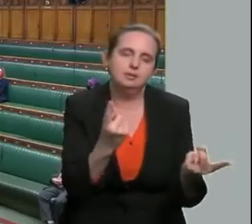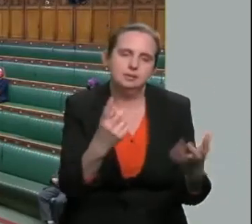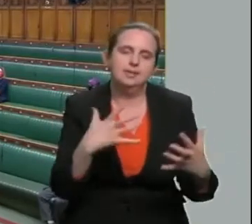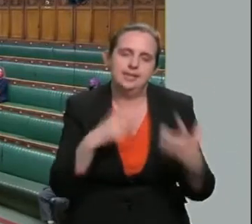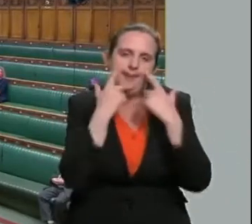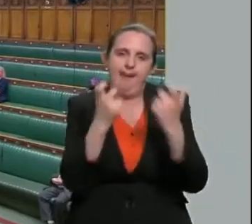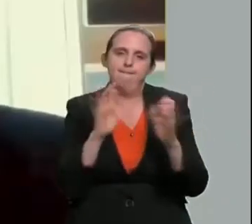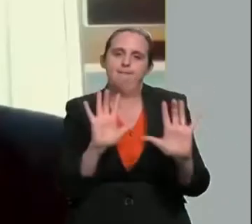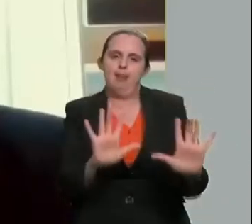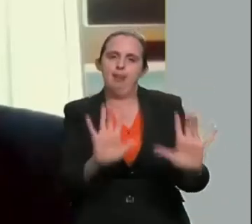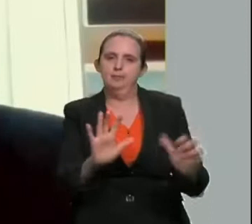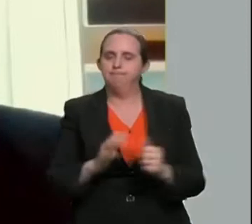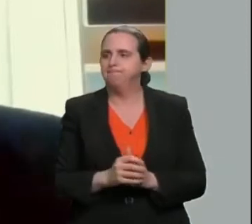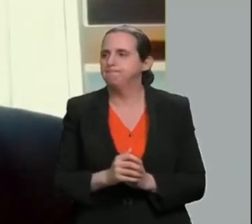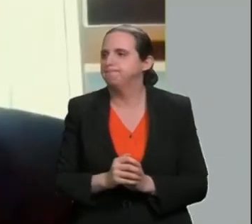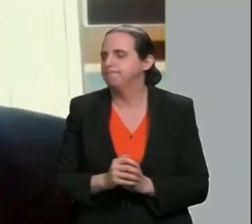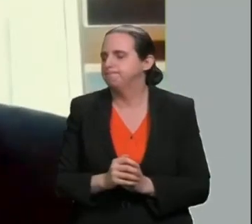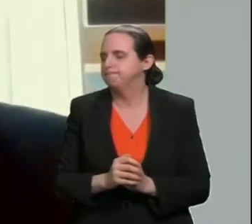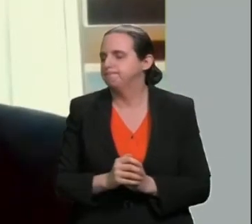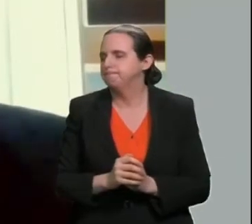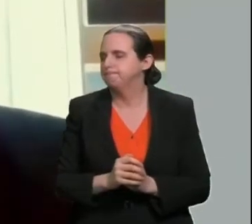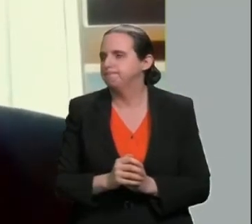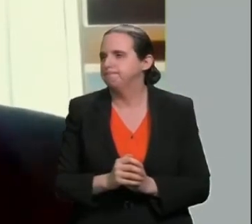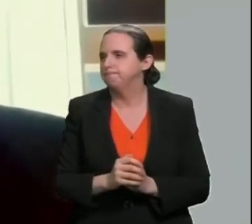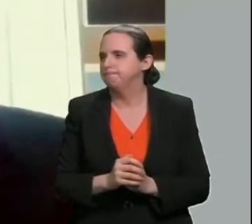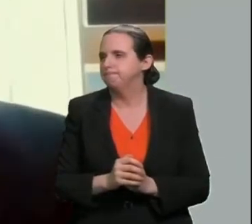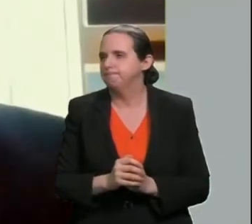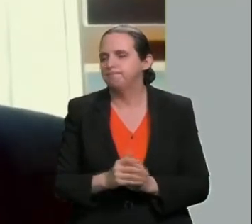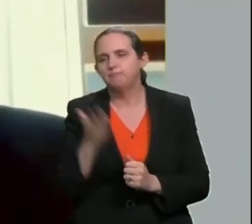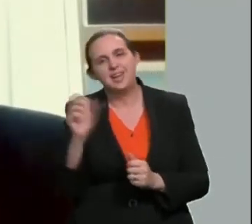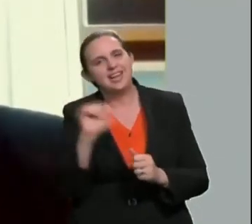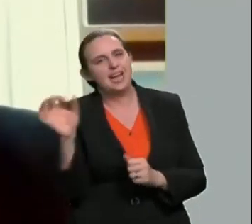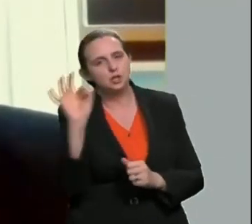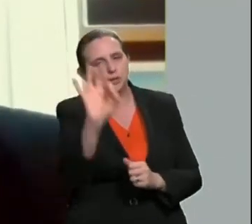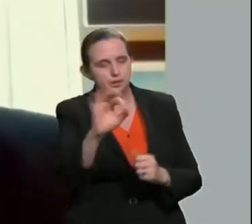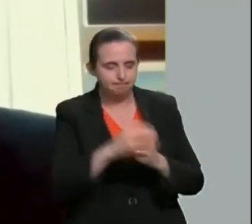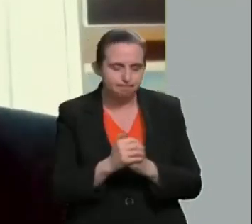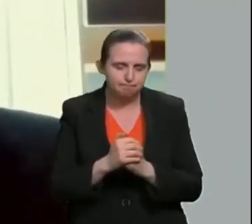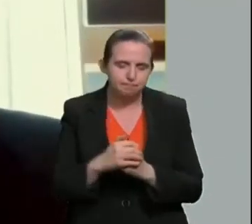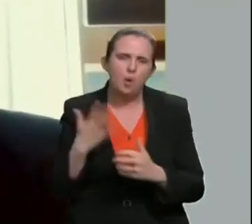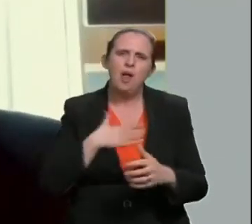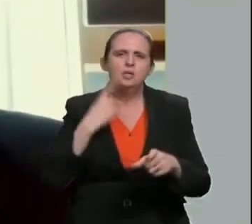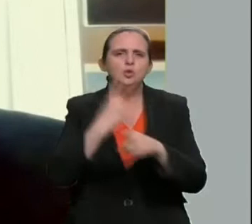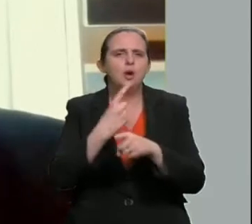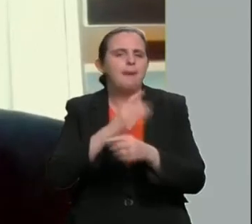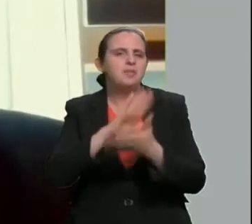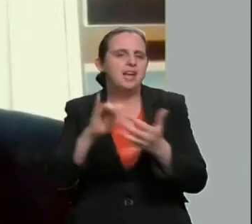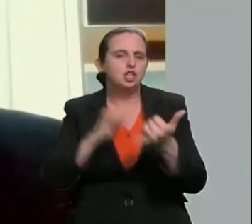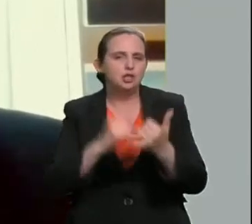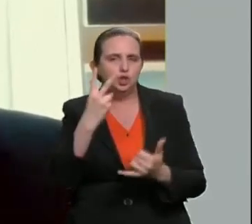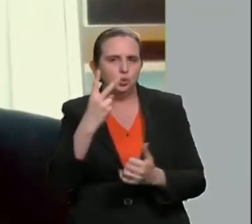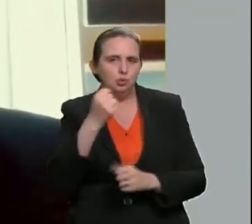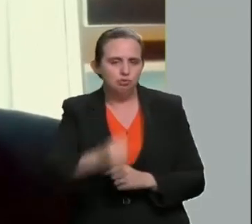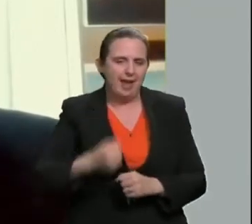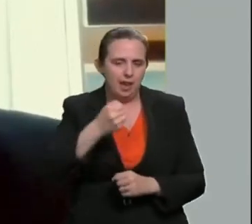Ian Mearns. Very grateful, Mr. Speaker. Having sat on the HS2 Hybrid Bill Committee for 15 months, I